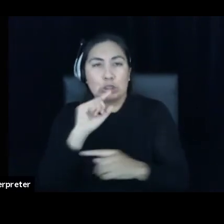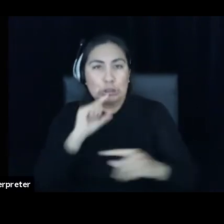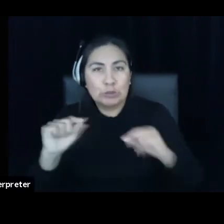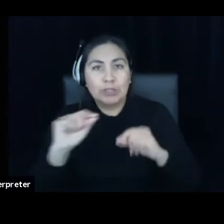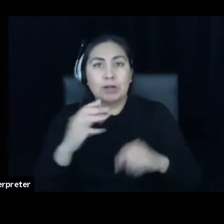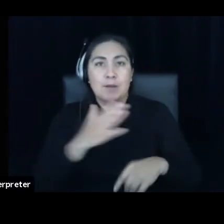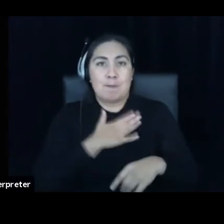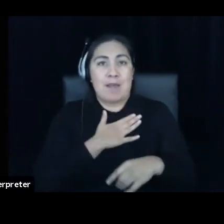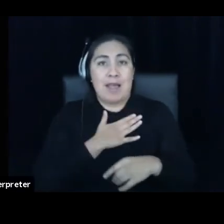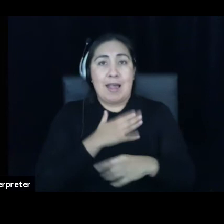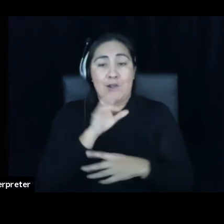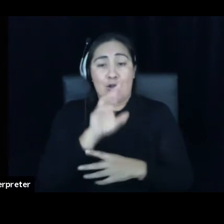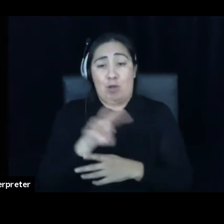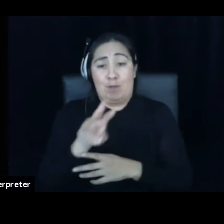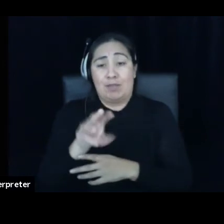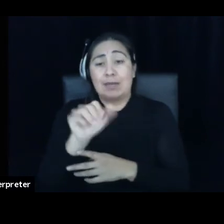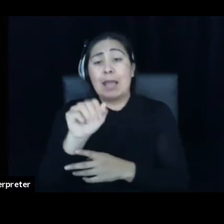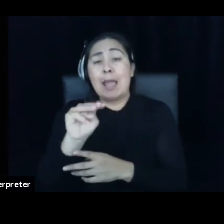is